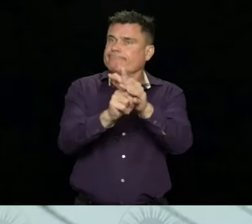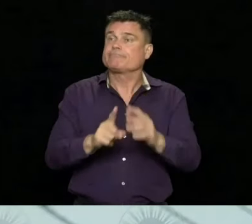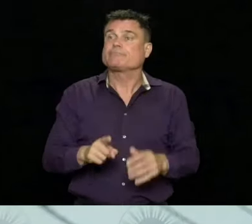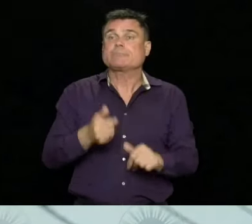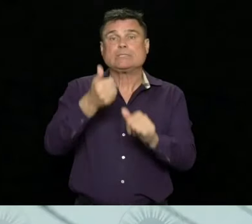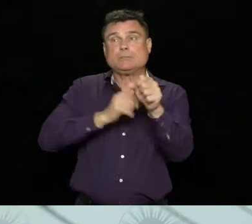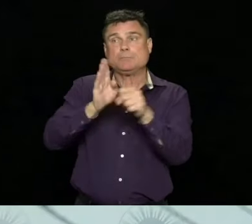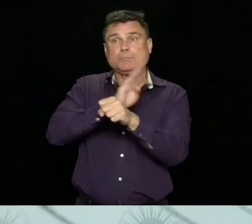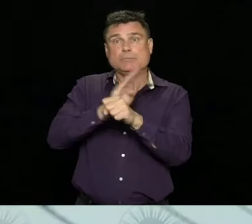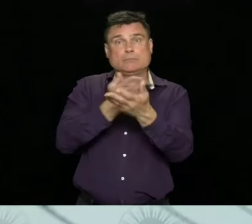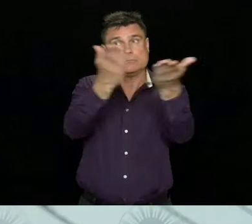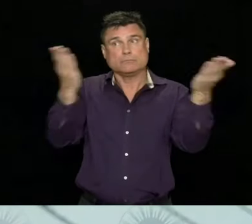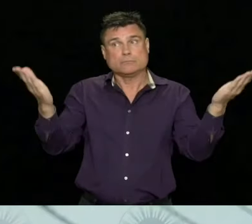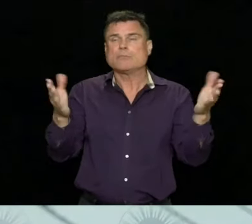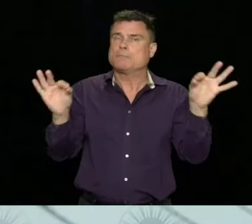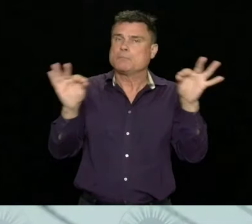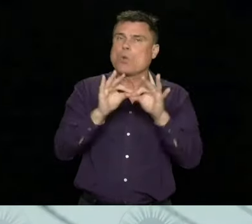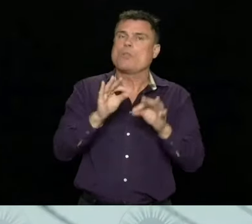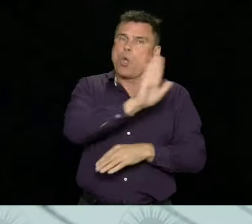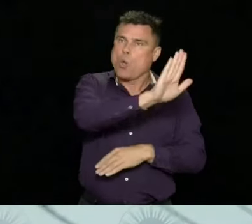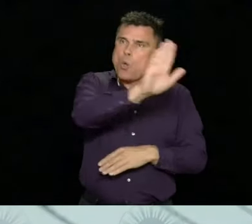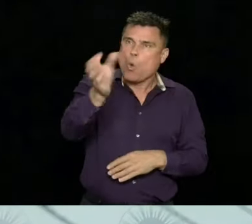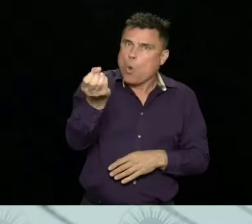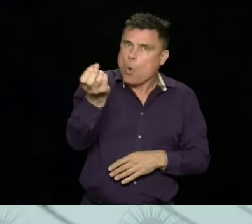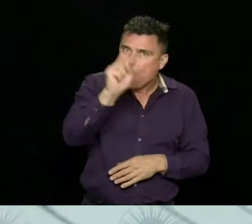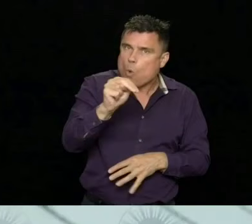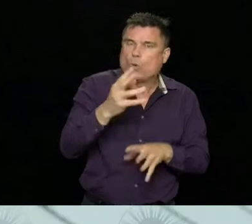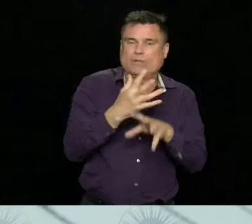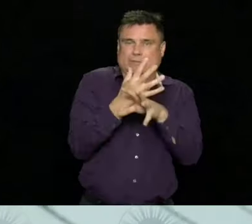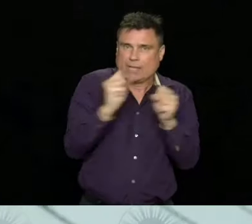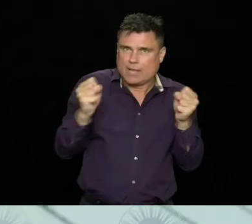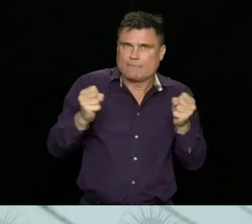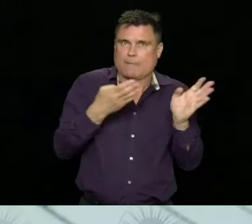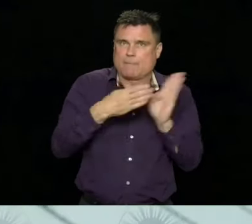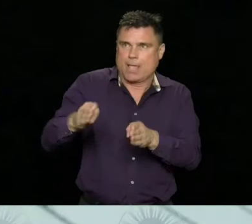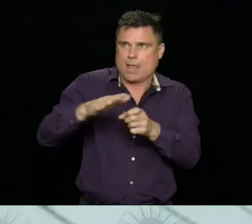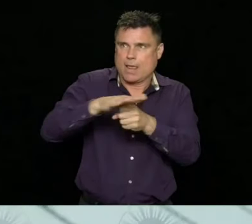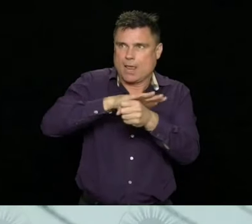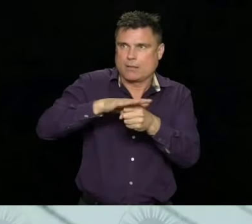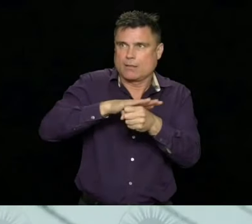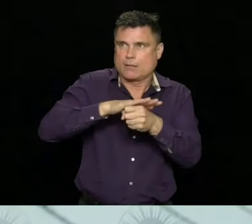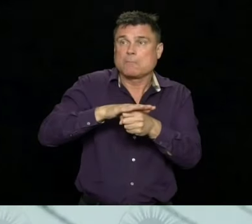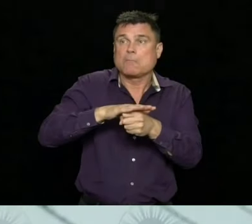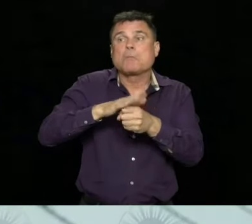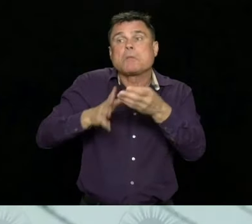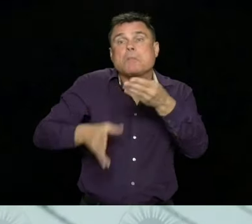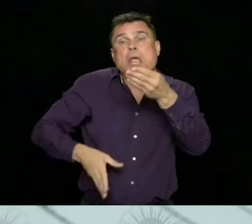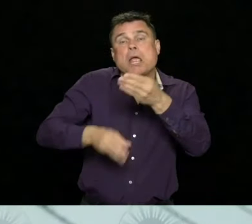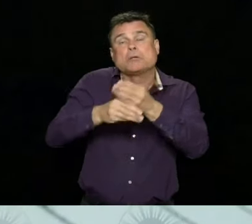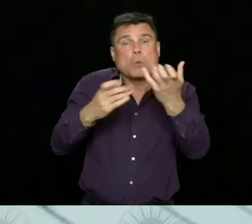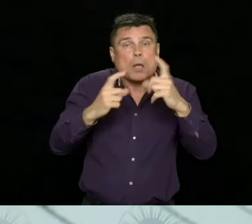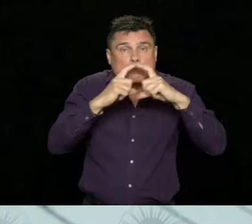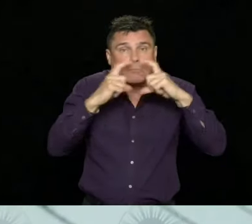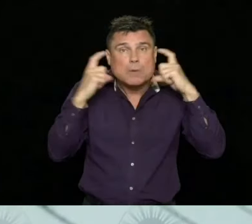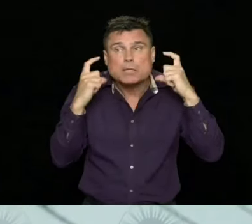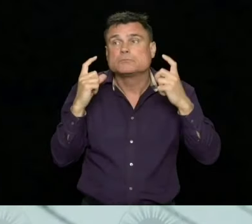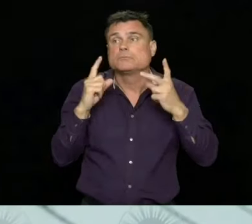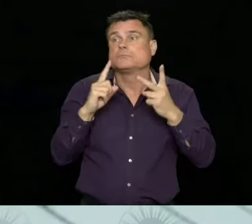may require extra PPE. Some may be able to put their safety plan based